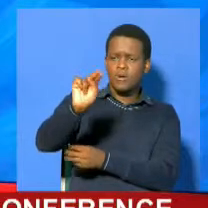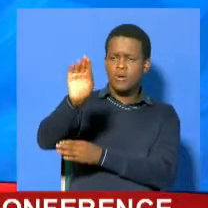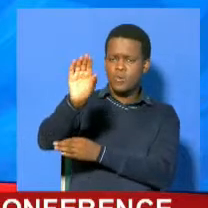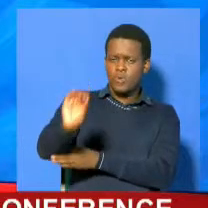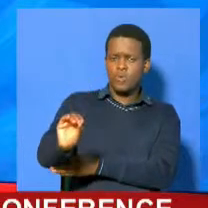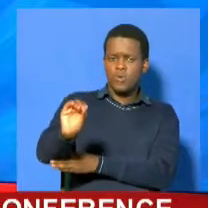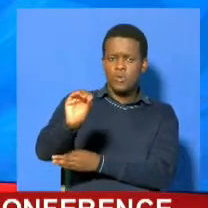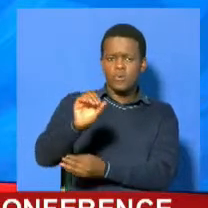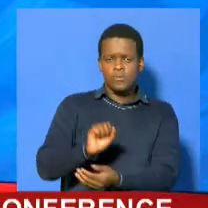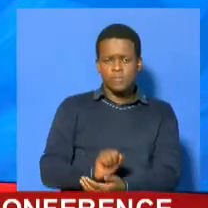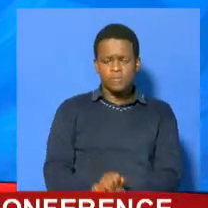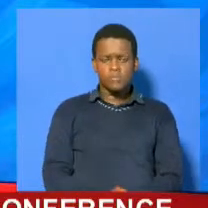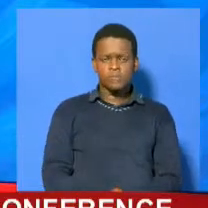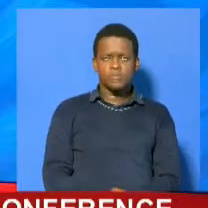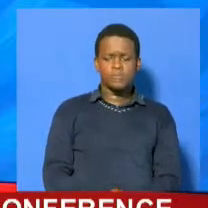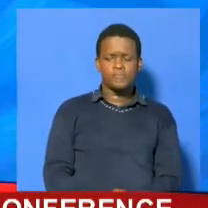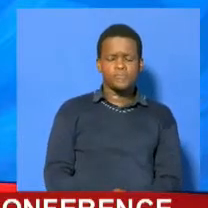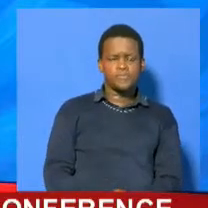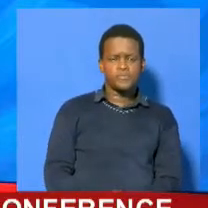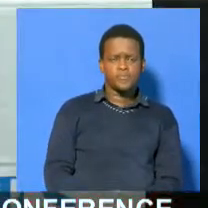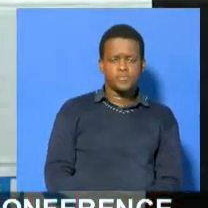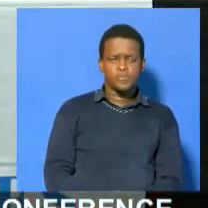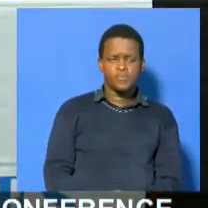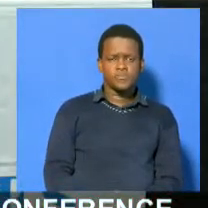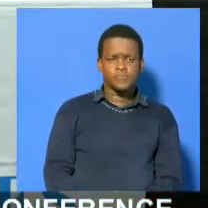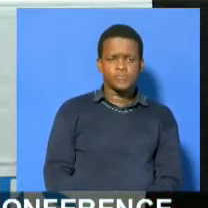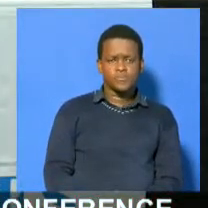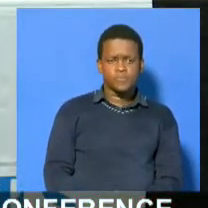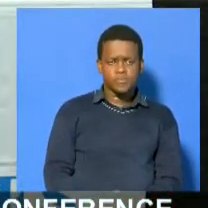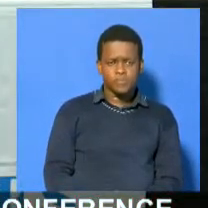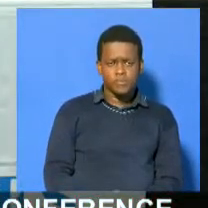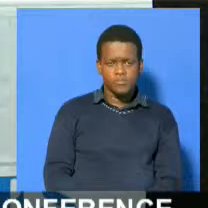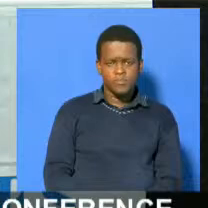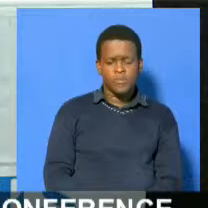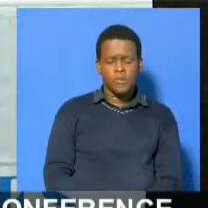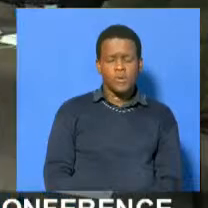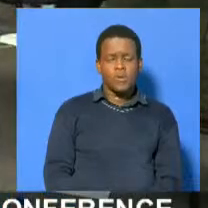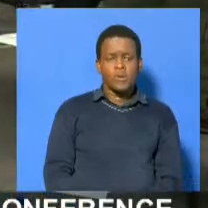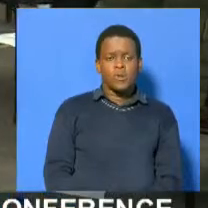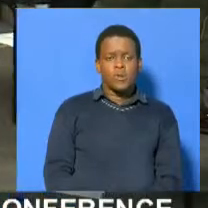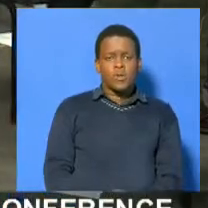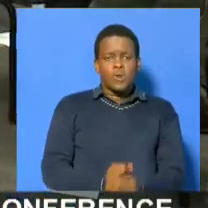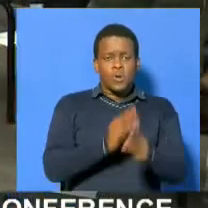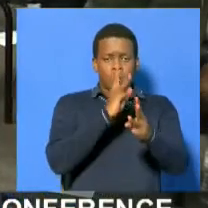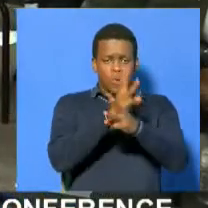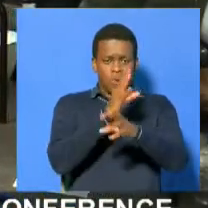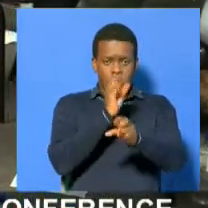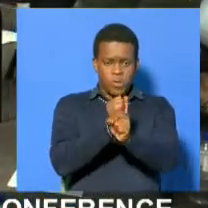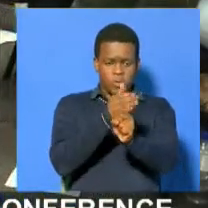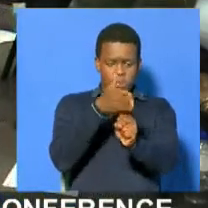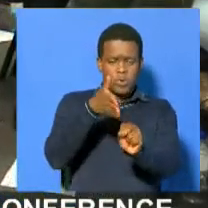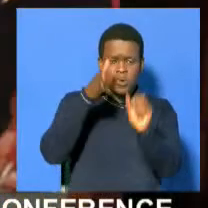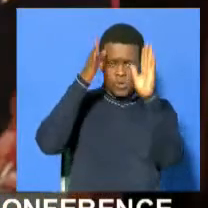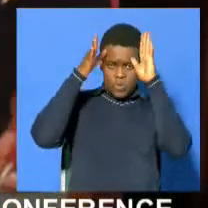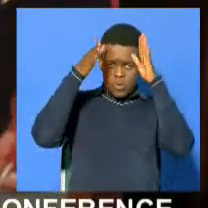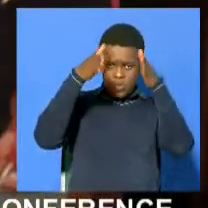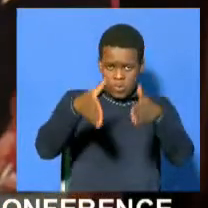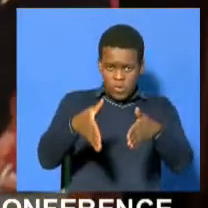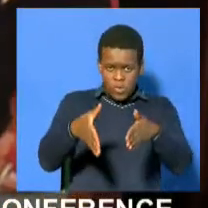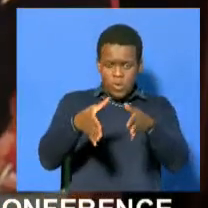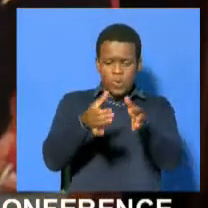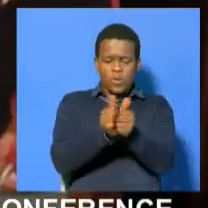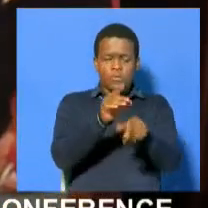briefing. Kumiso Mapanyani. The third annual Labour Conference has embarked on focusing on its audience to